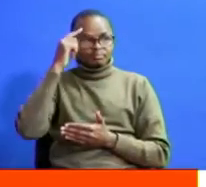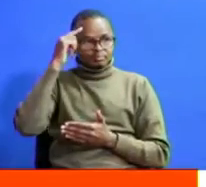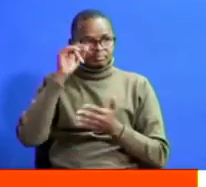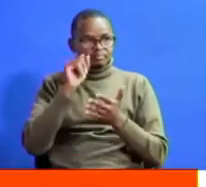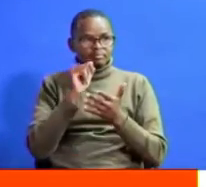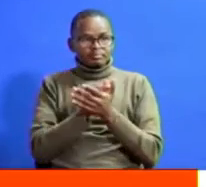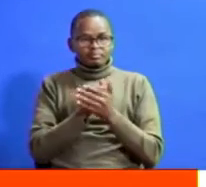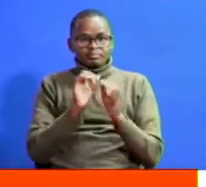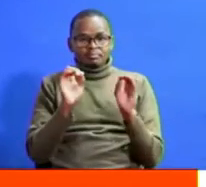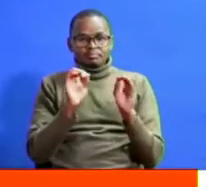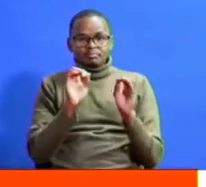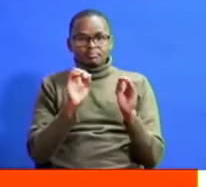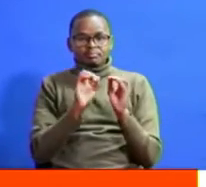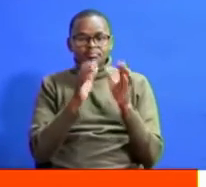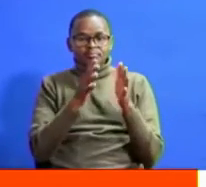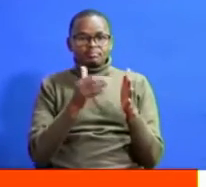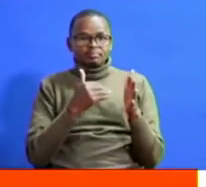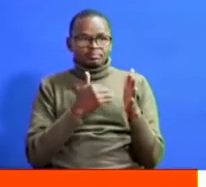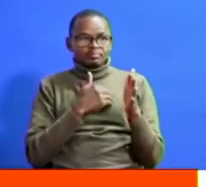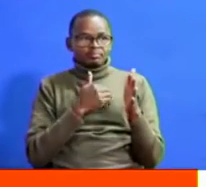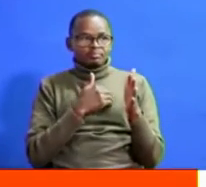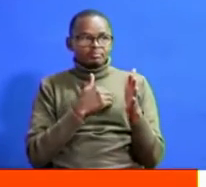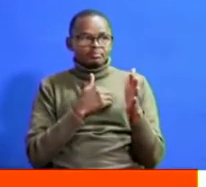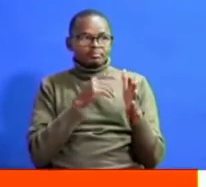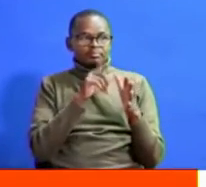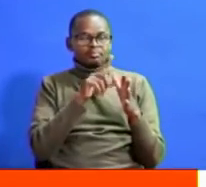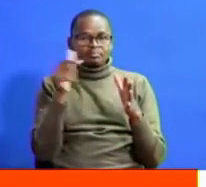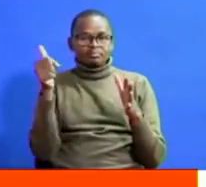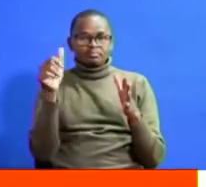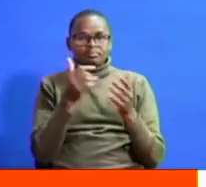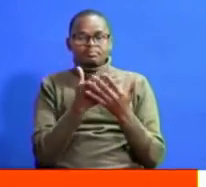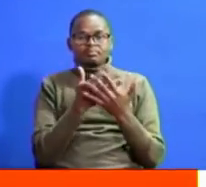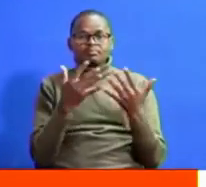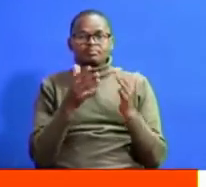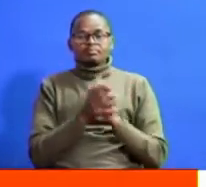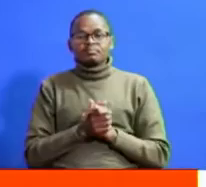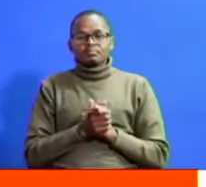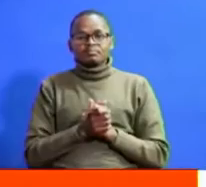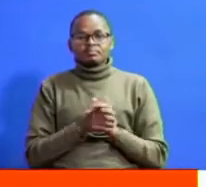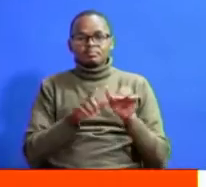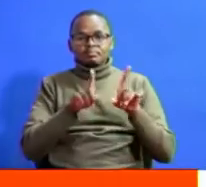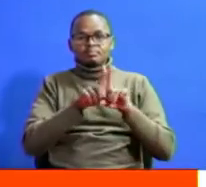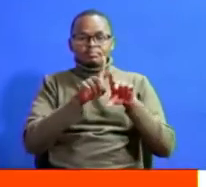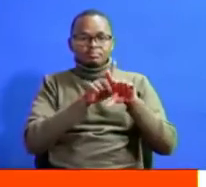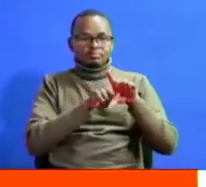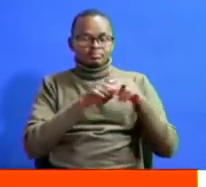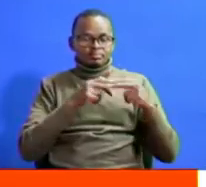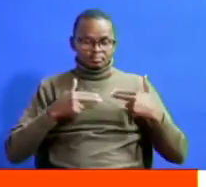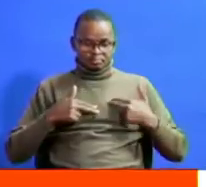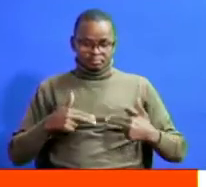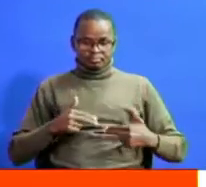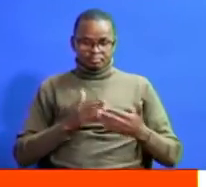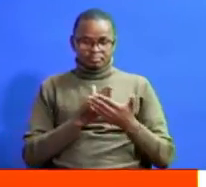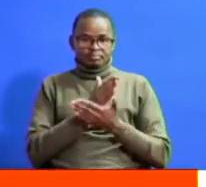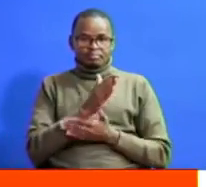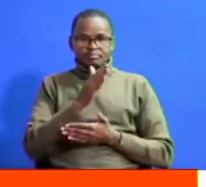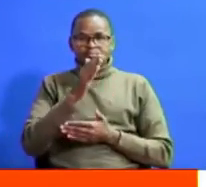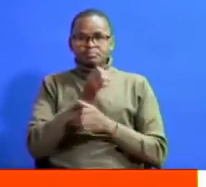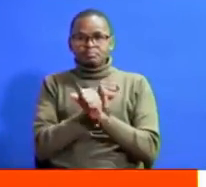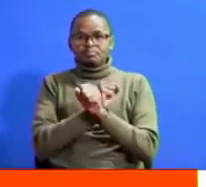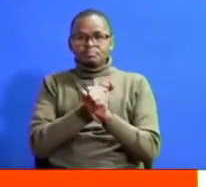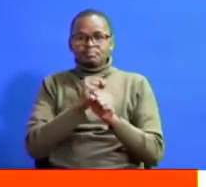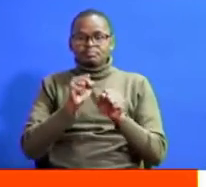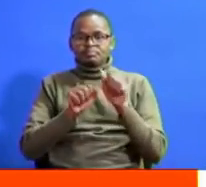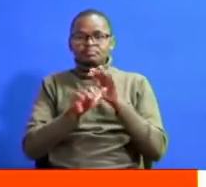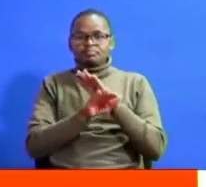sisi hatutaki mtu ambaye atatuingilia kivyo vyote. At the same time, human rights activists and survivors of